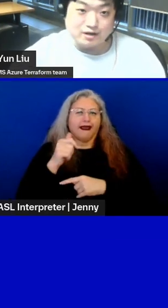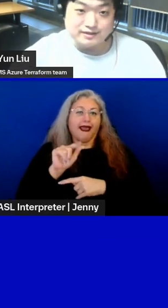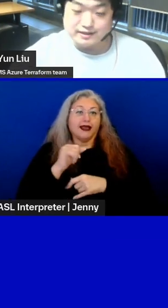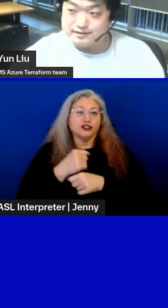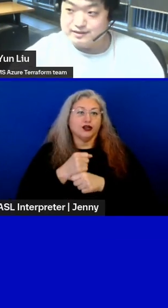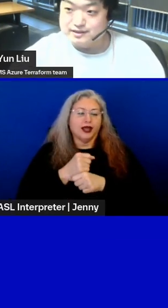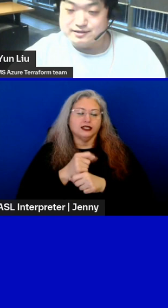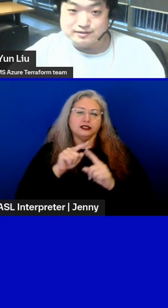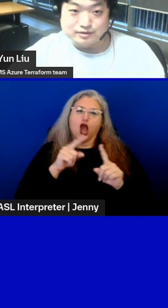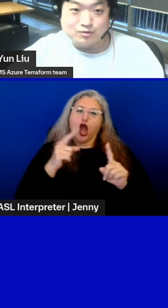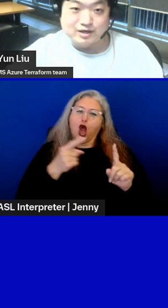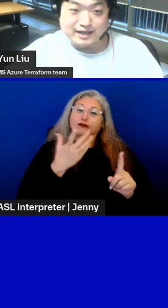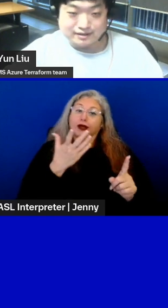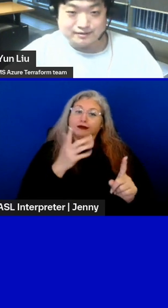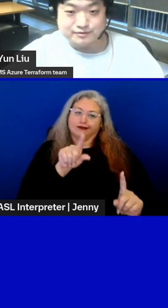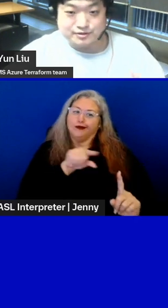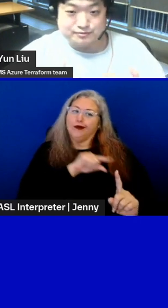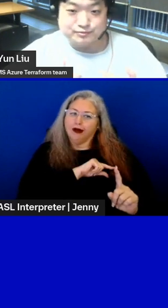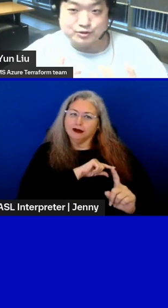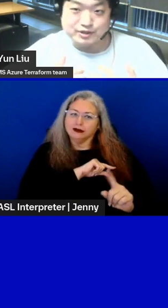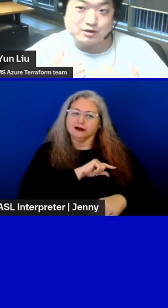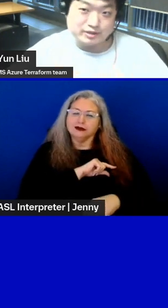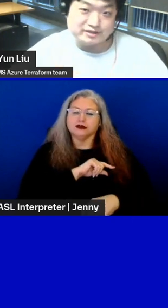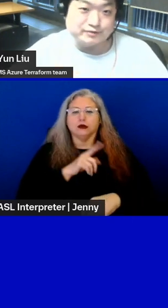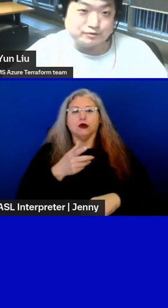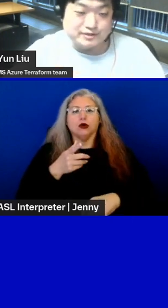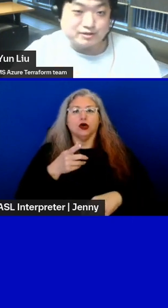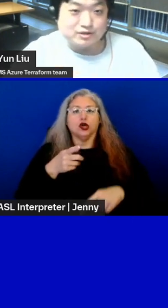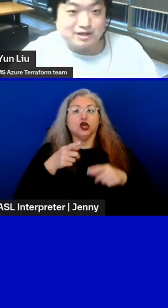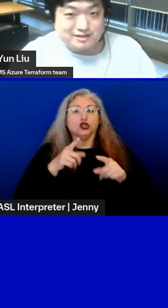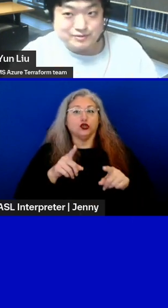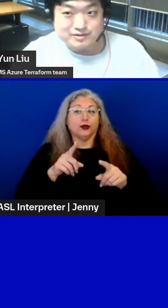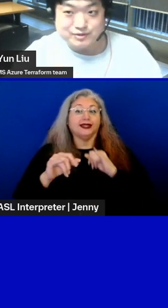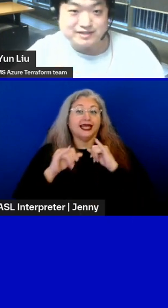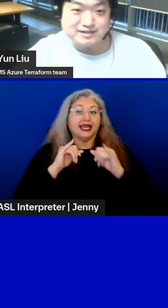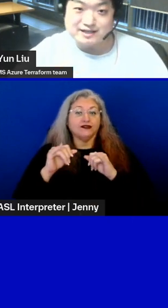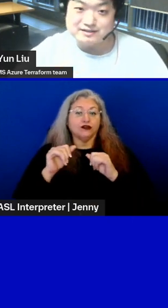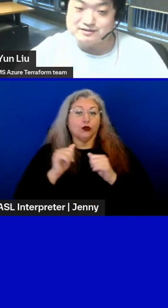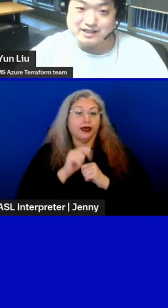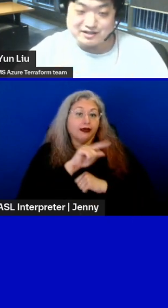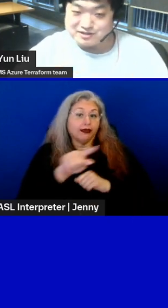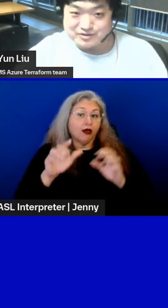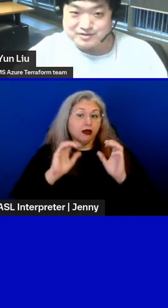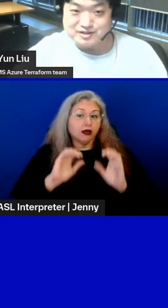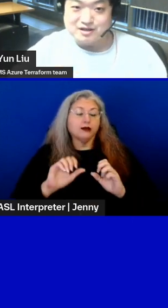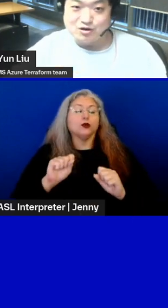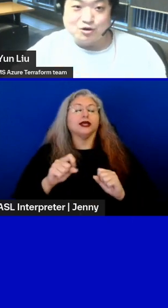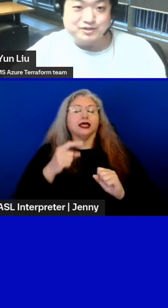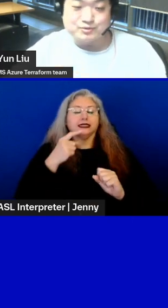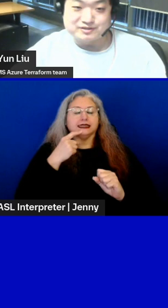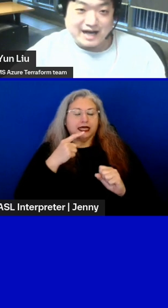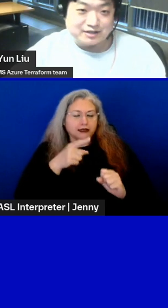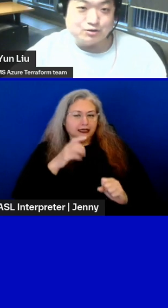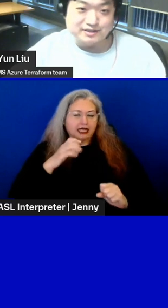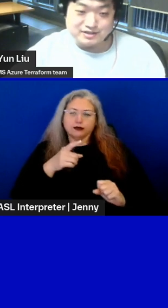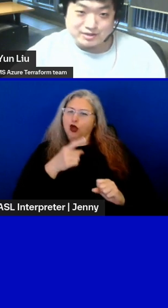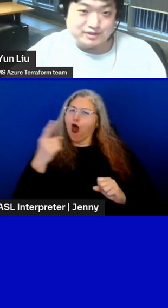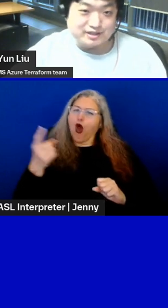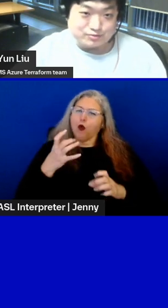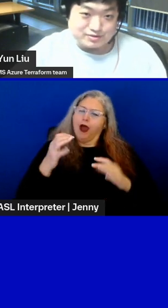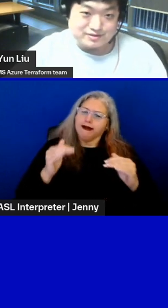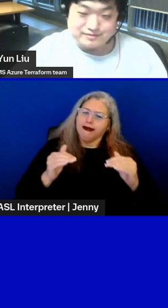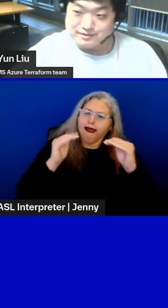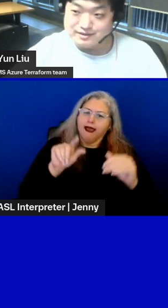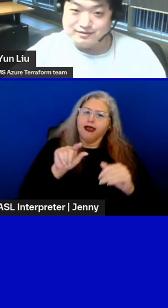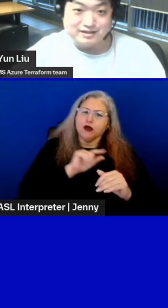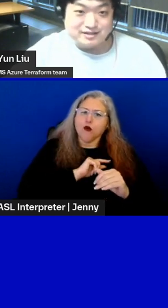its quality. So during our interview with our customers, we can say that the customers always want high quality